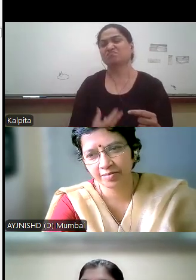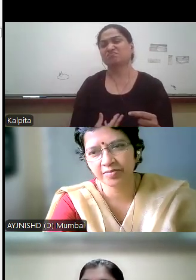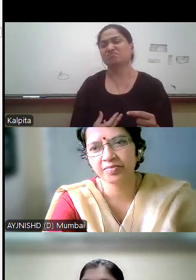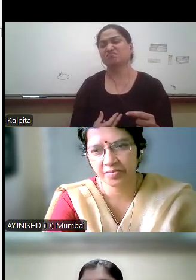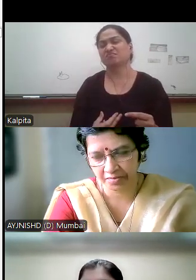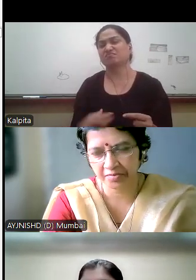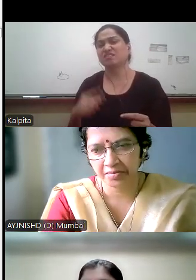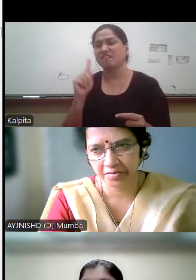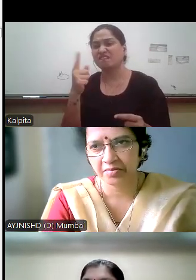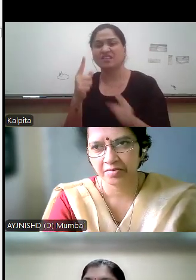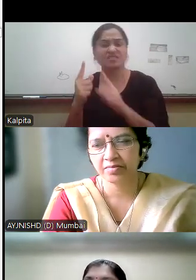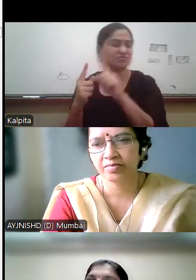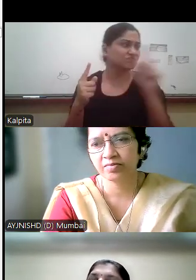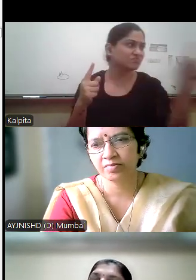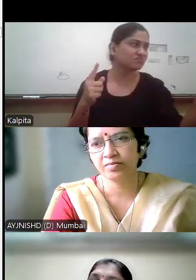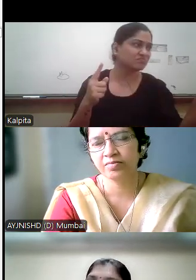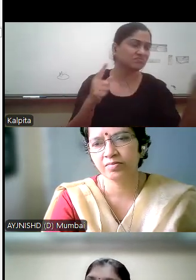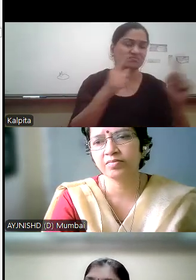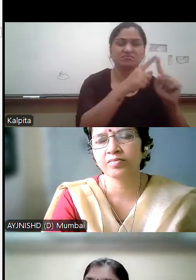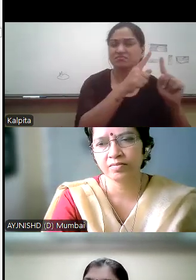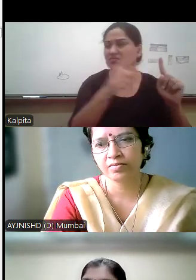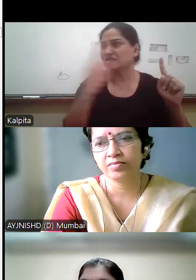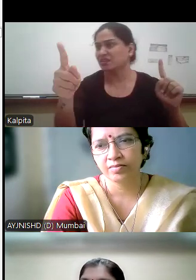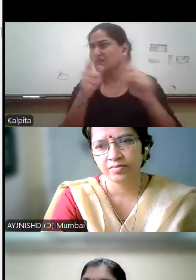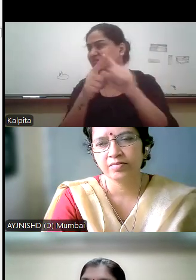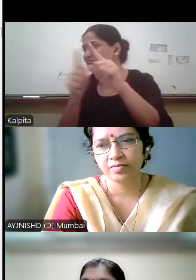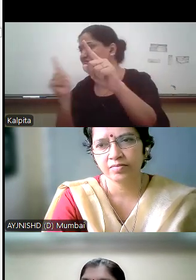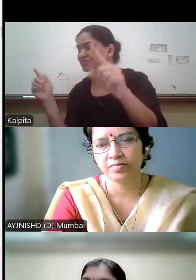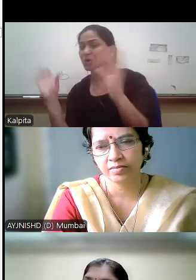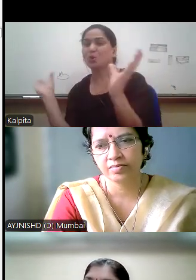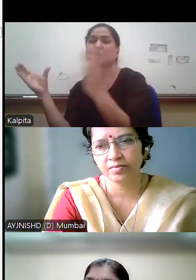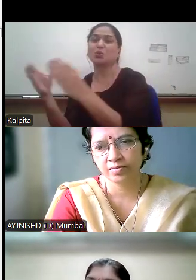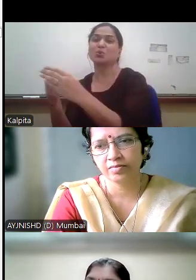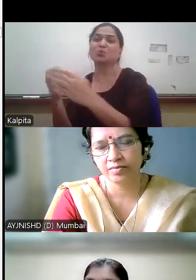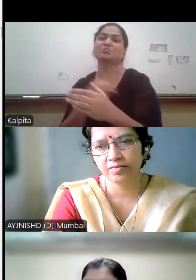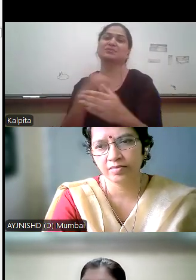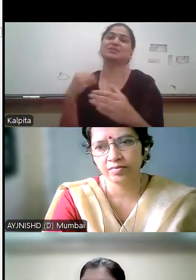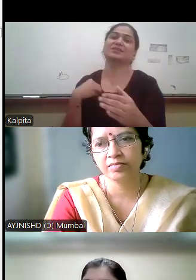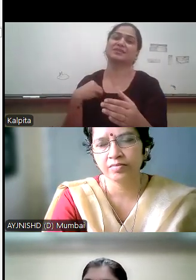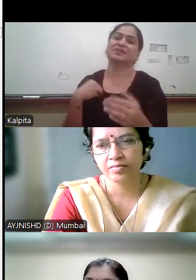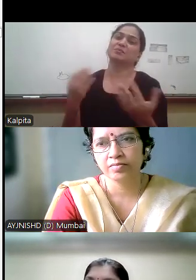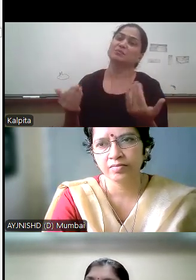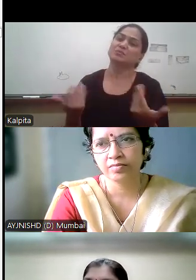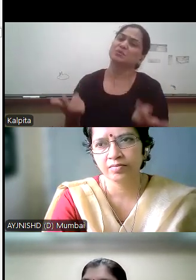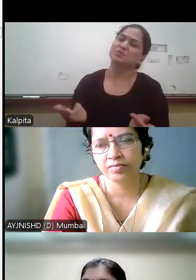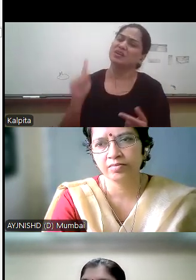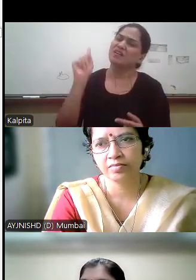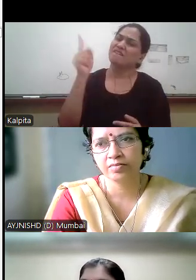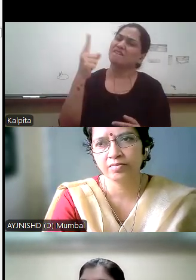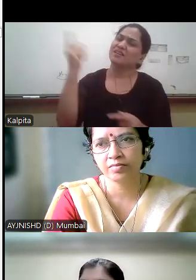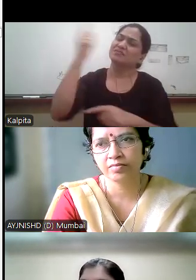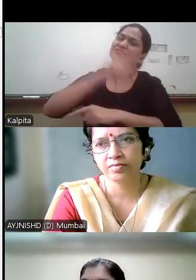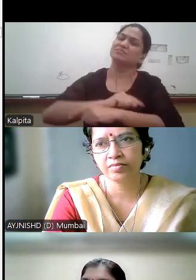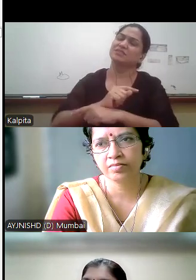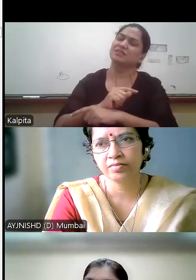from one room to another. So we have group therapy sessions, like one person will do all the things in one day, so that the child also gets